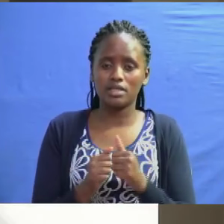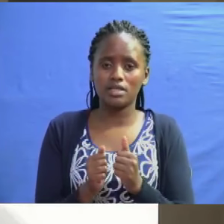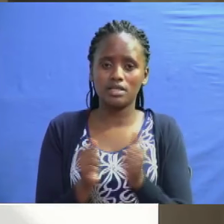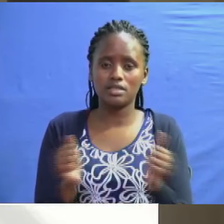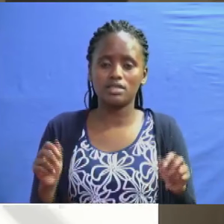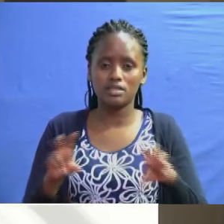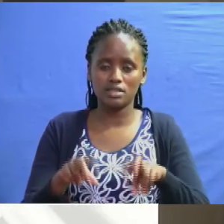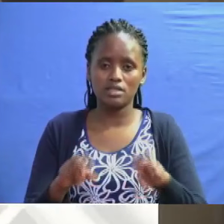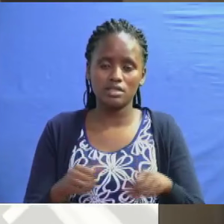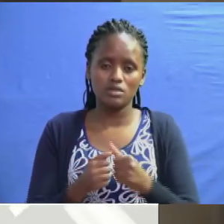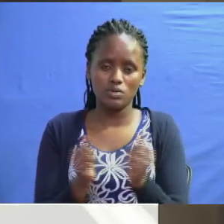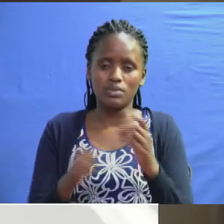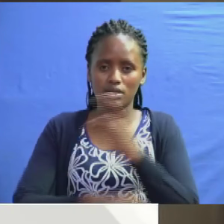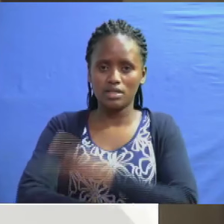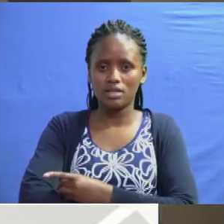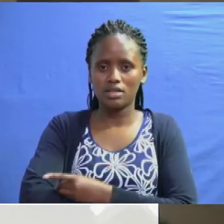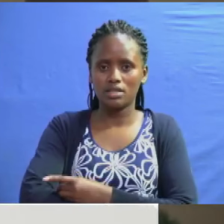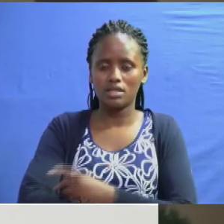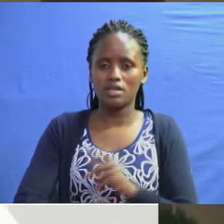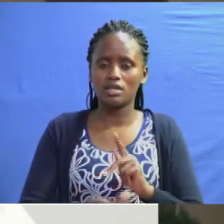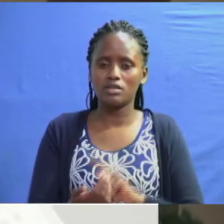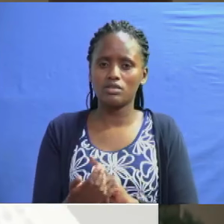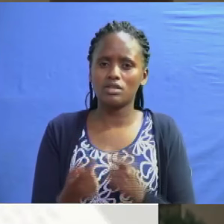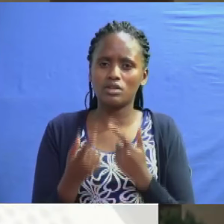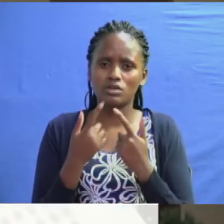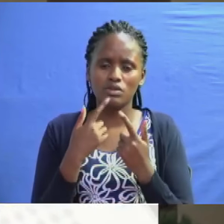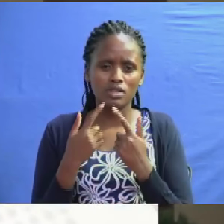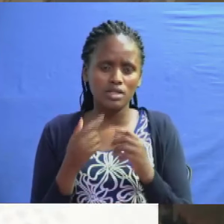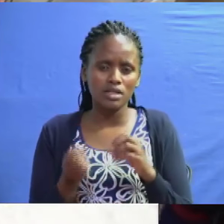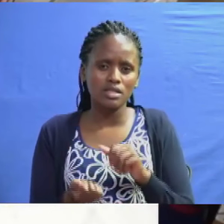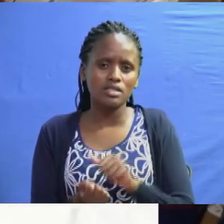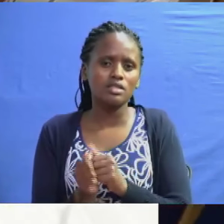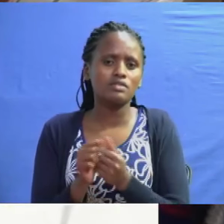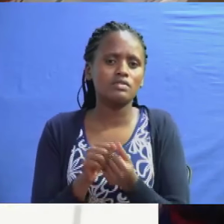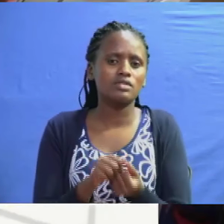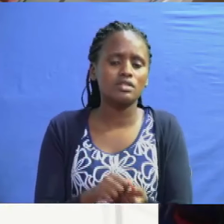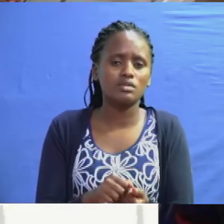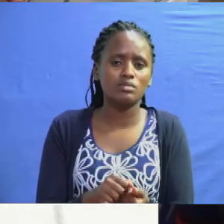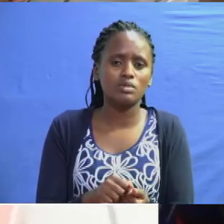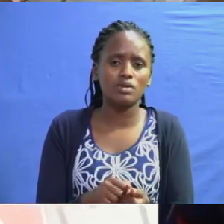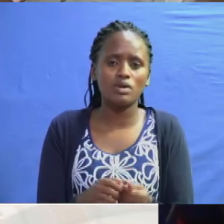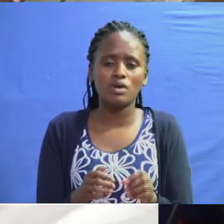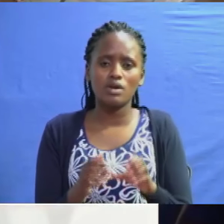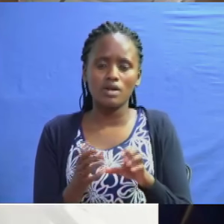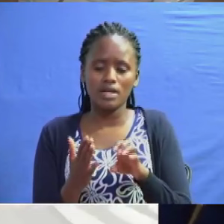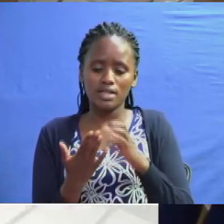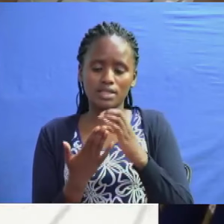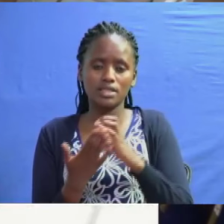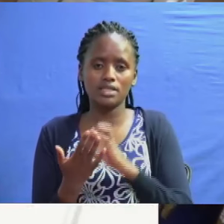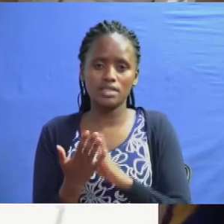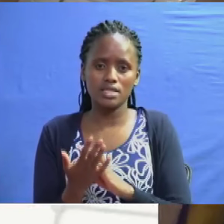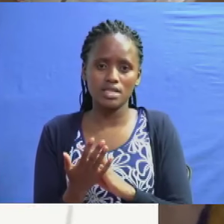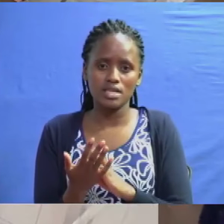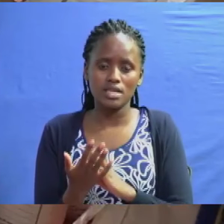KARLO Alupe, Dr. Mudavadi noted that they have shifted focus on production or certified high yields, seeds